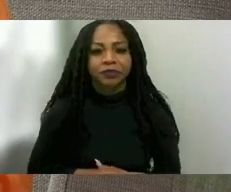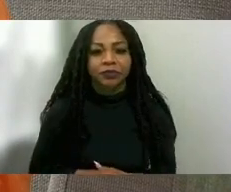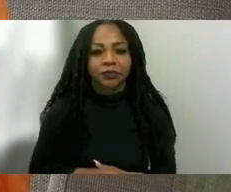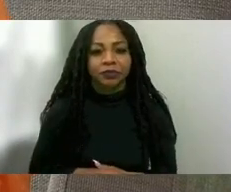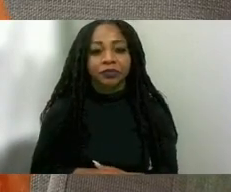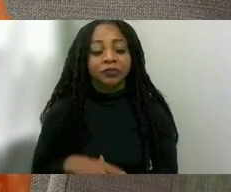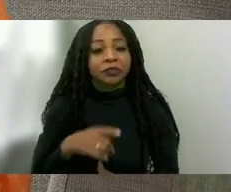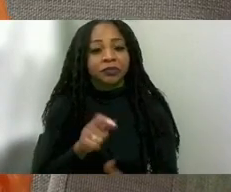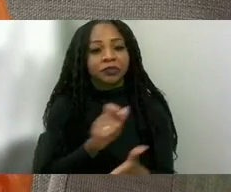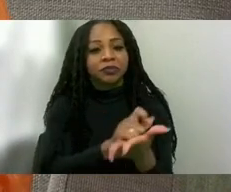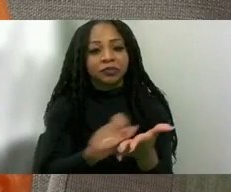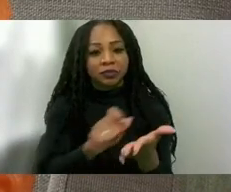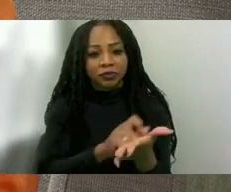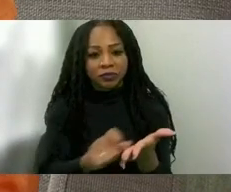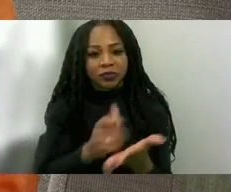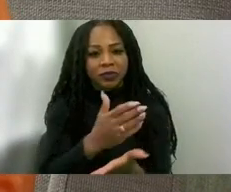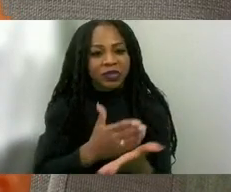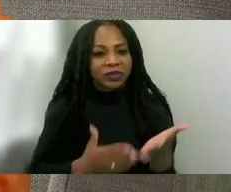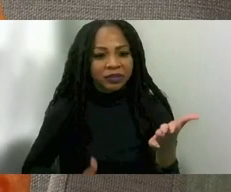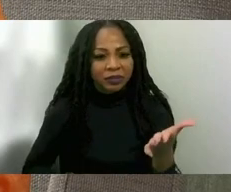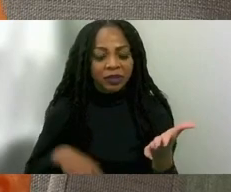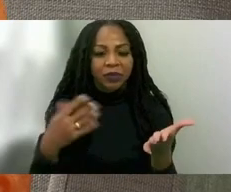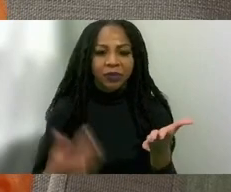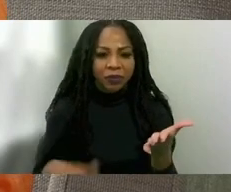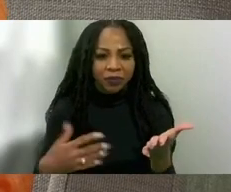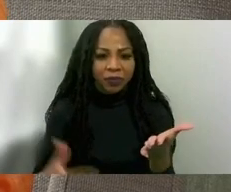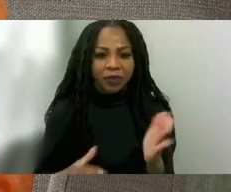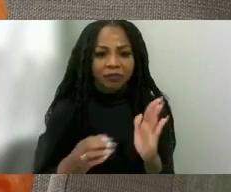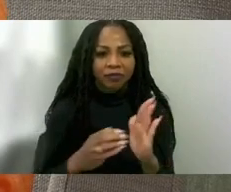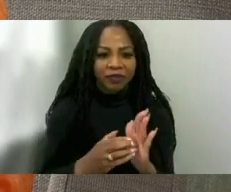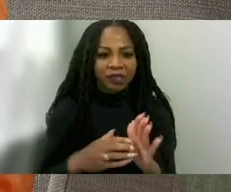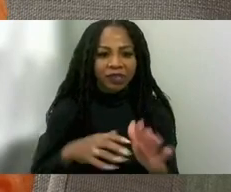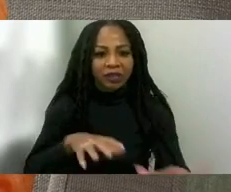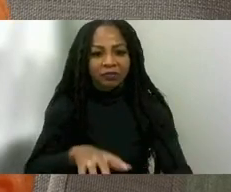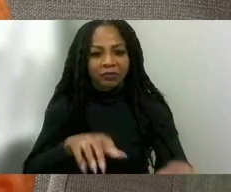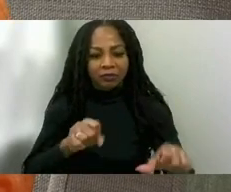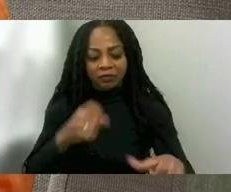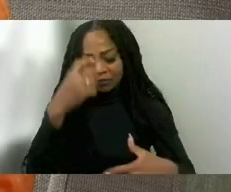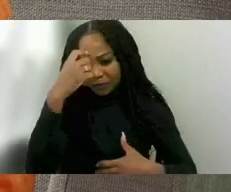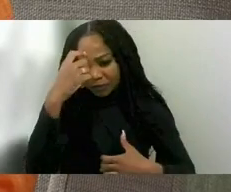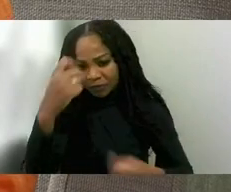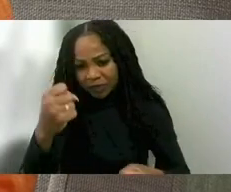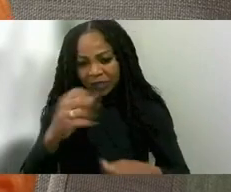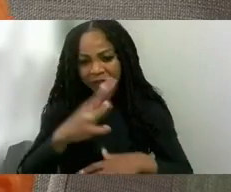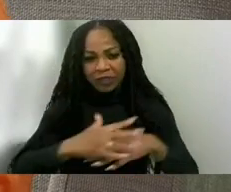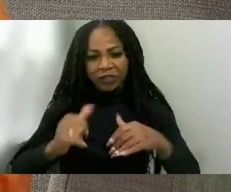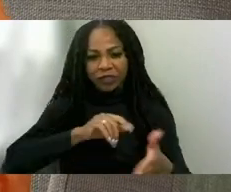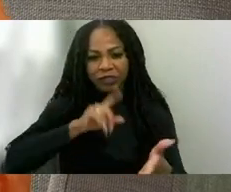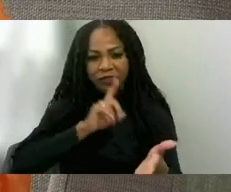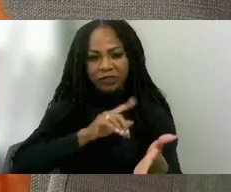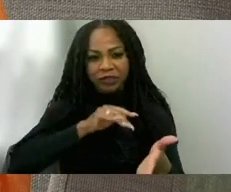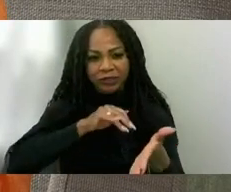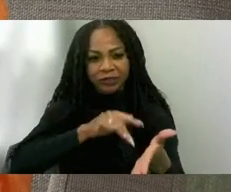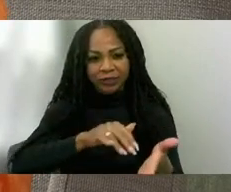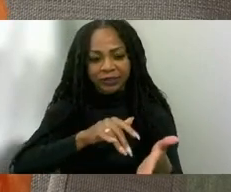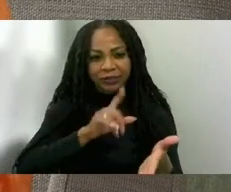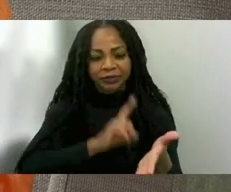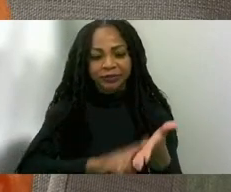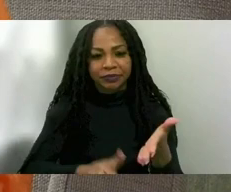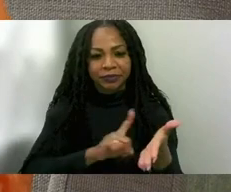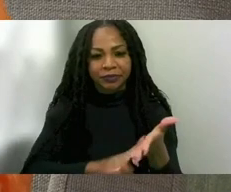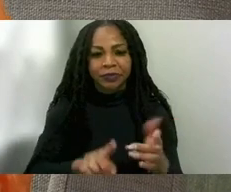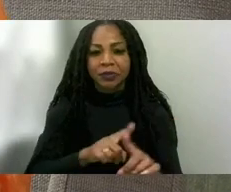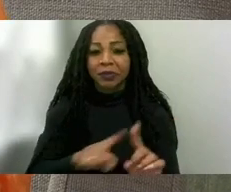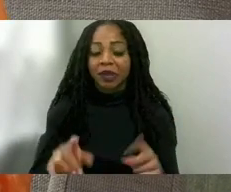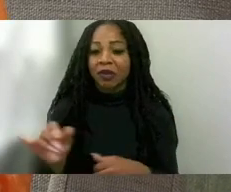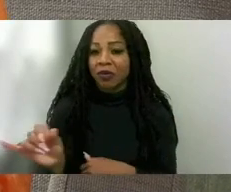written some of the most seminal texts in decolonial thought and Indigenous studies, I would say. But not only that,